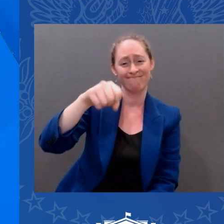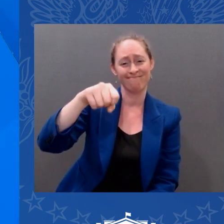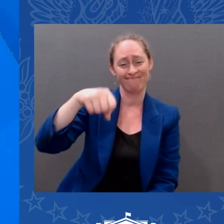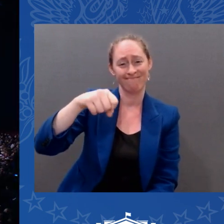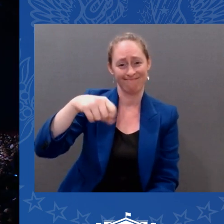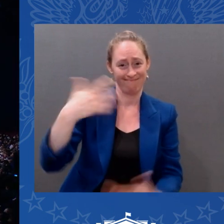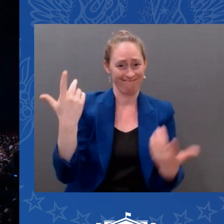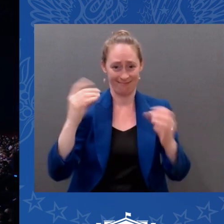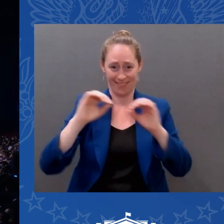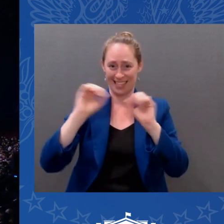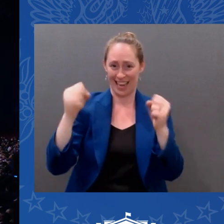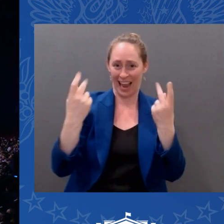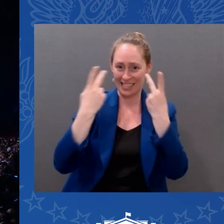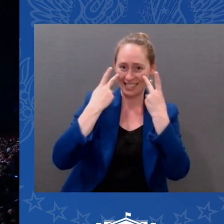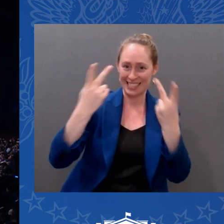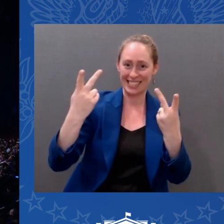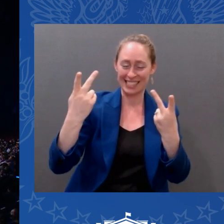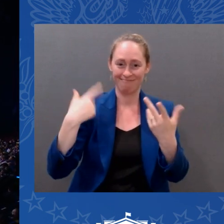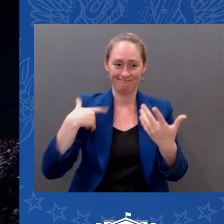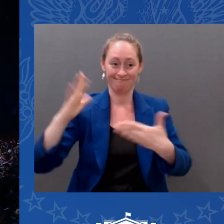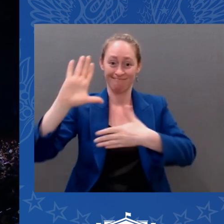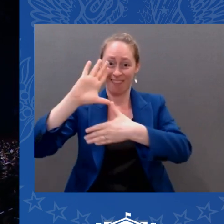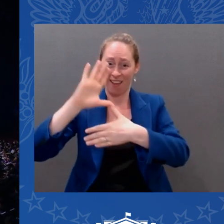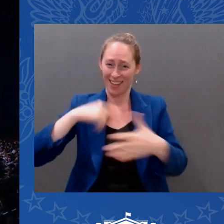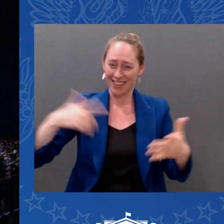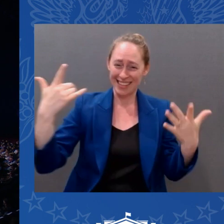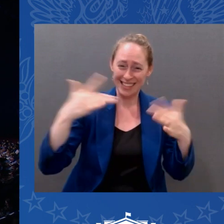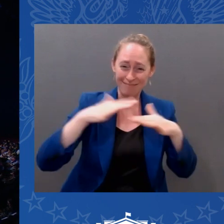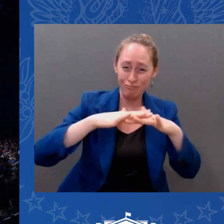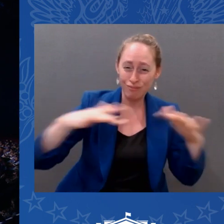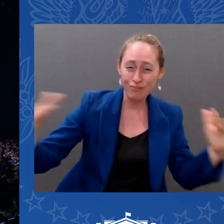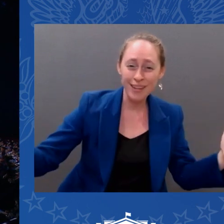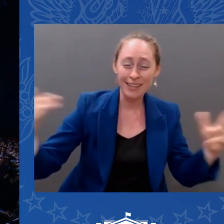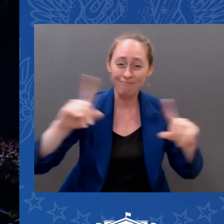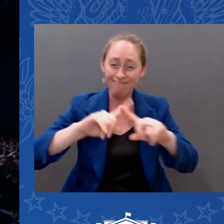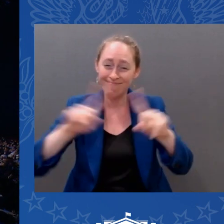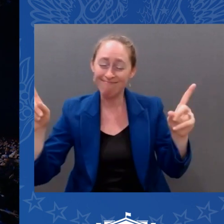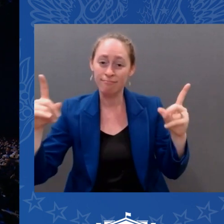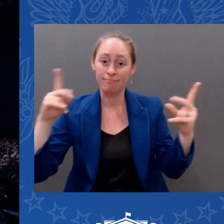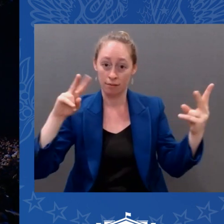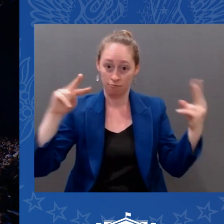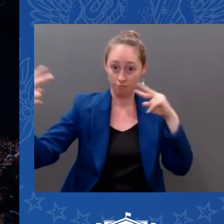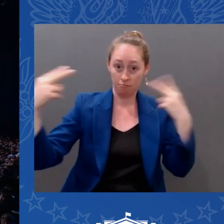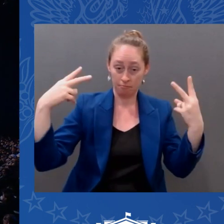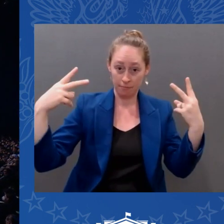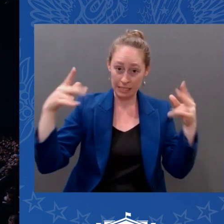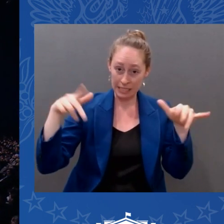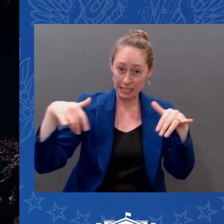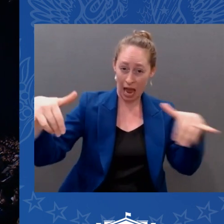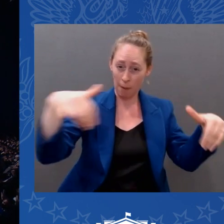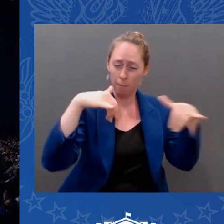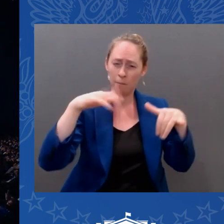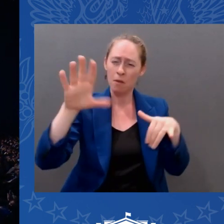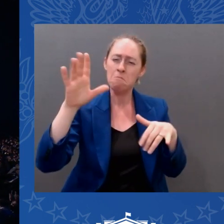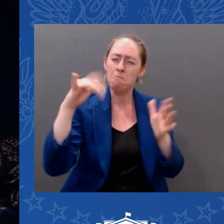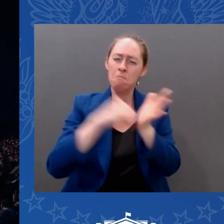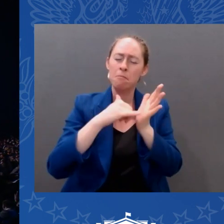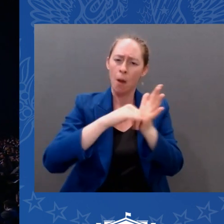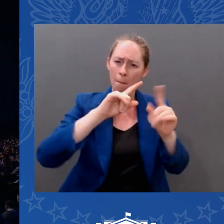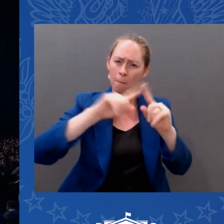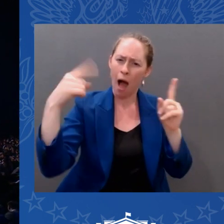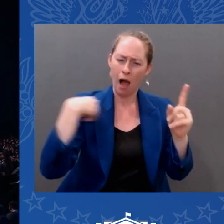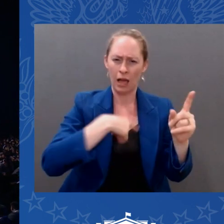because we're democracies, we work through our disagreements with mutual respect and dialogue. At this